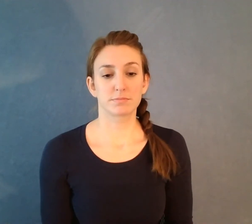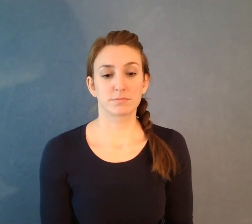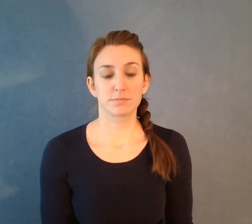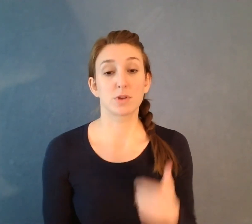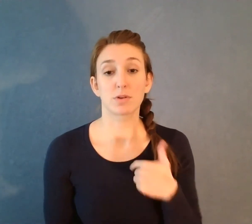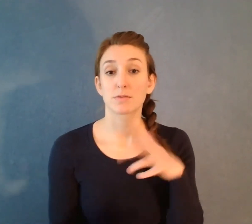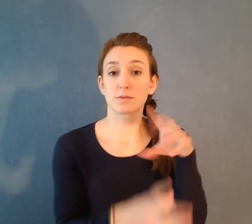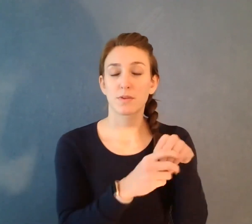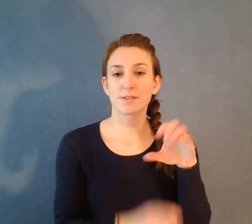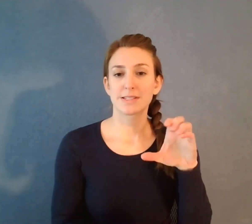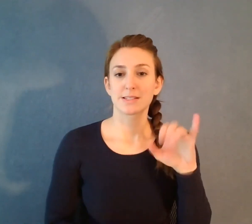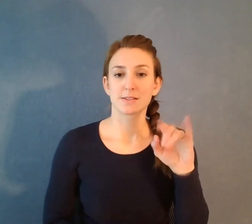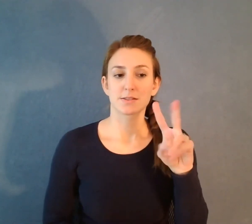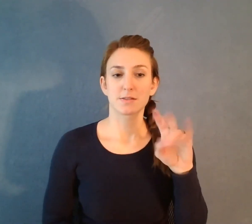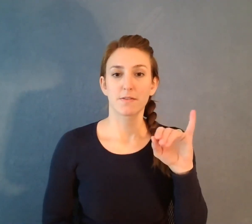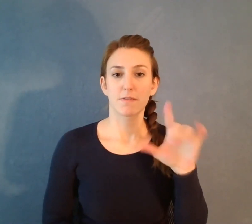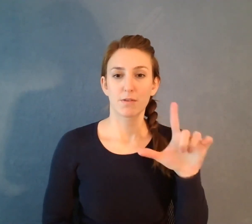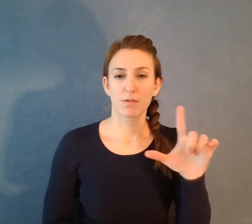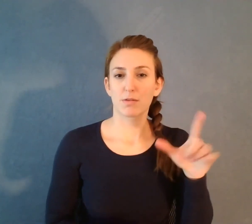with Professor